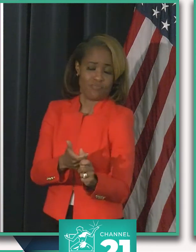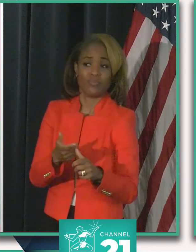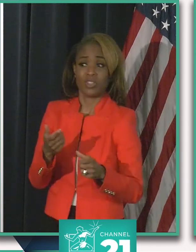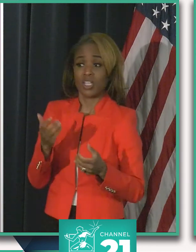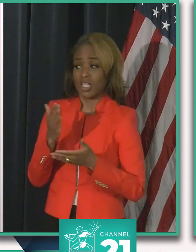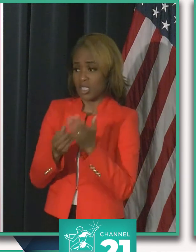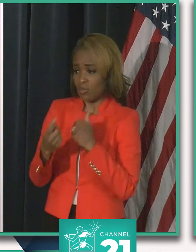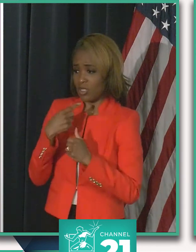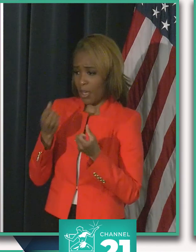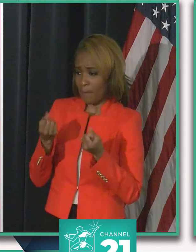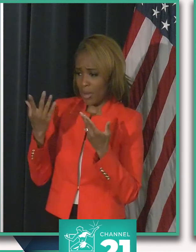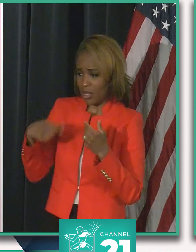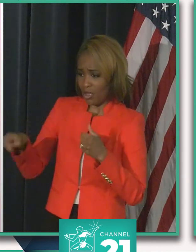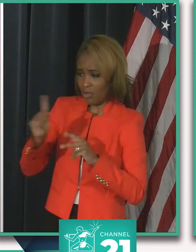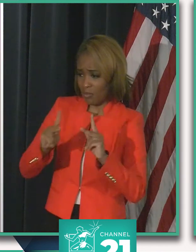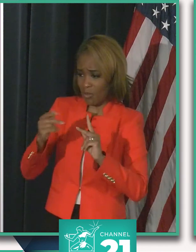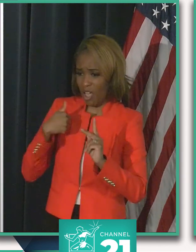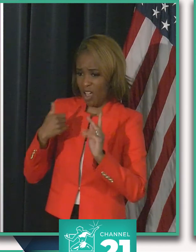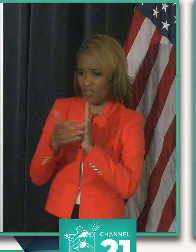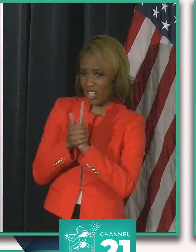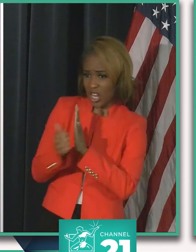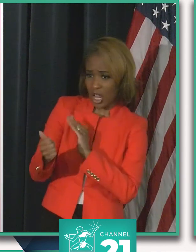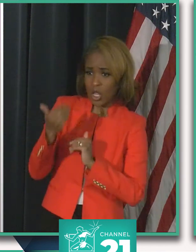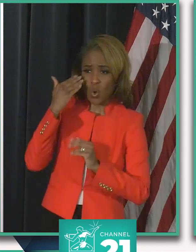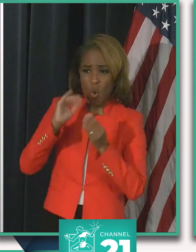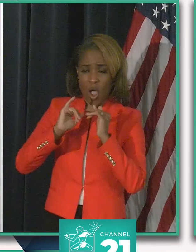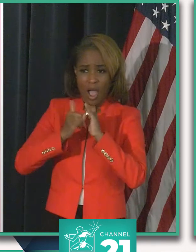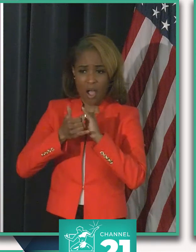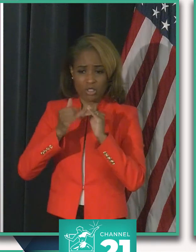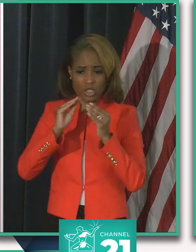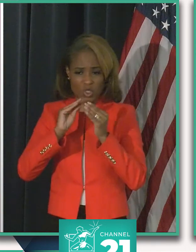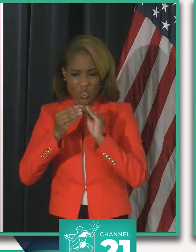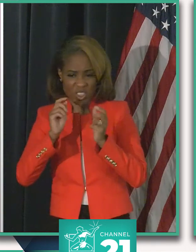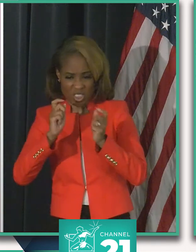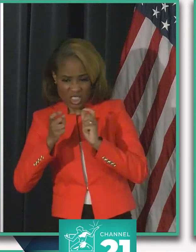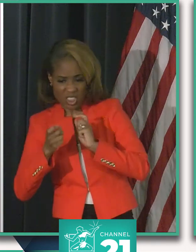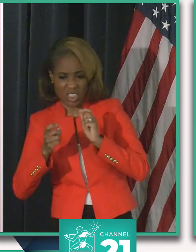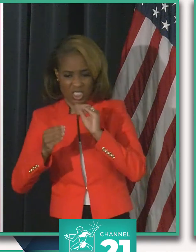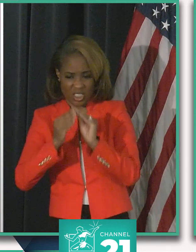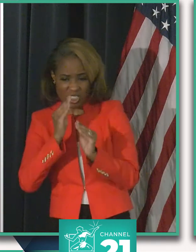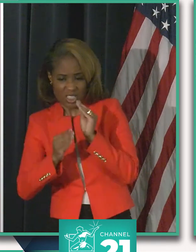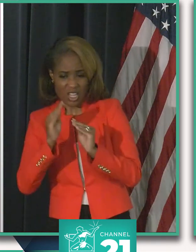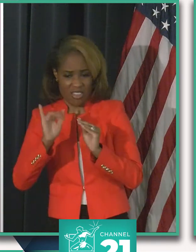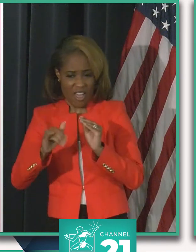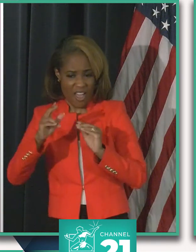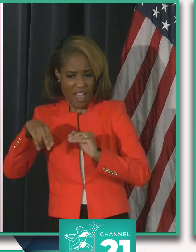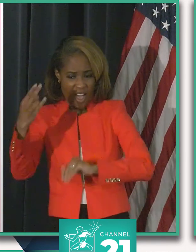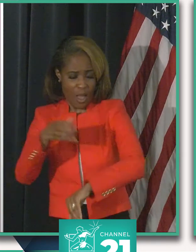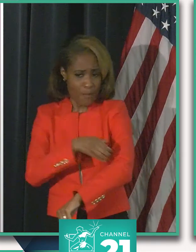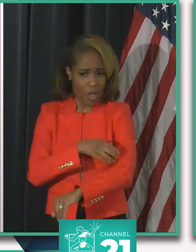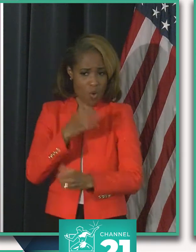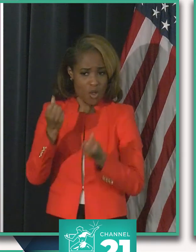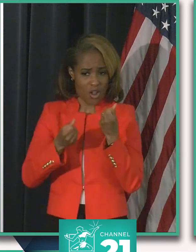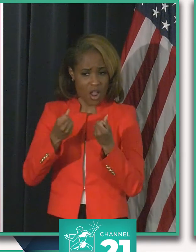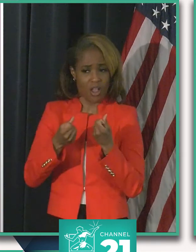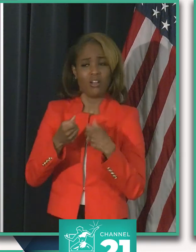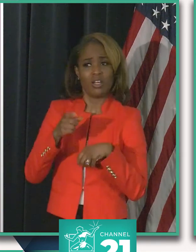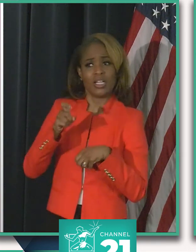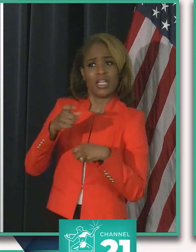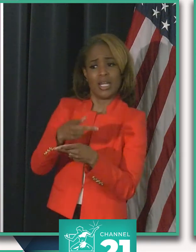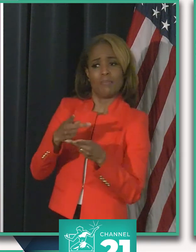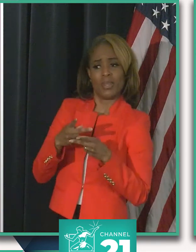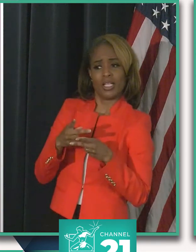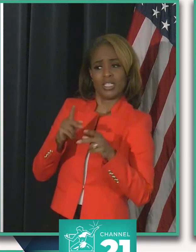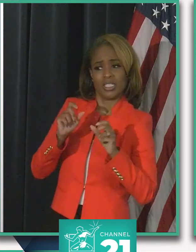have so much talent where they know how to customize and repair and so forth and so on. They have a place where they can actually put